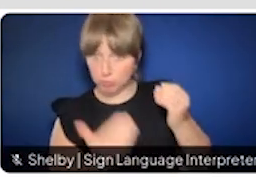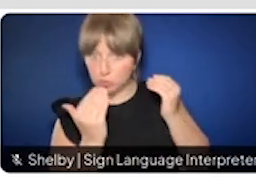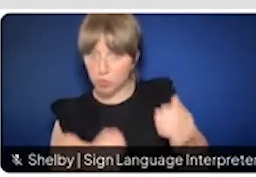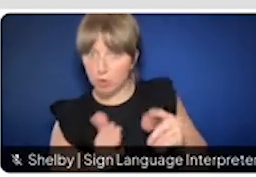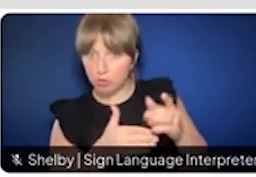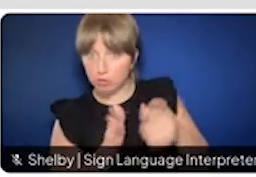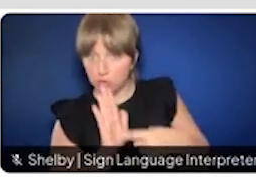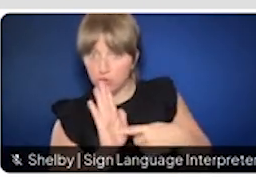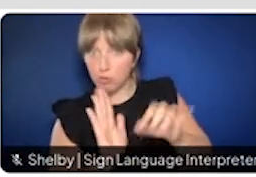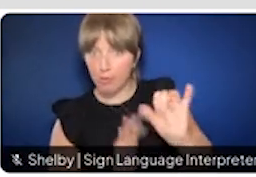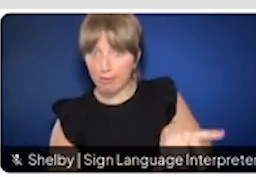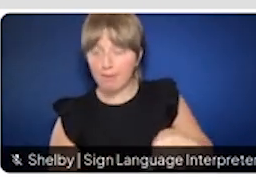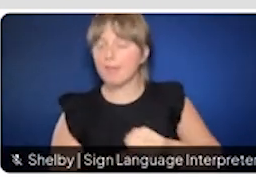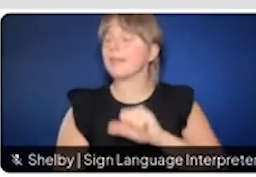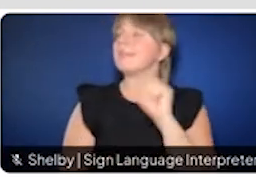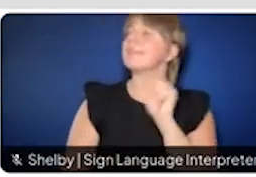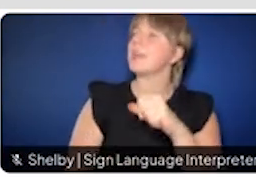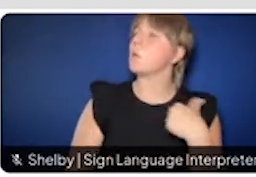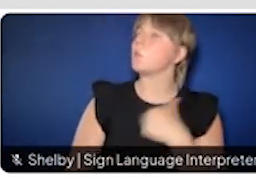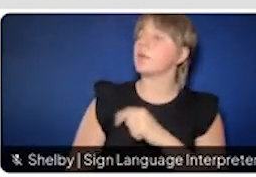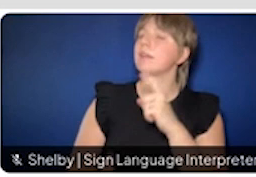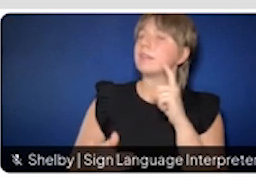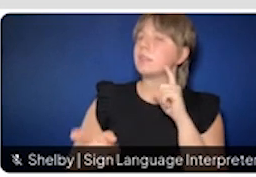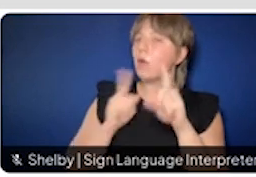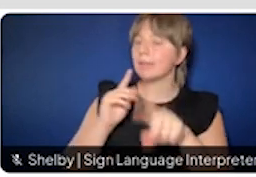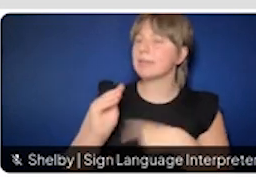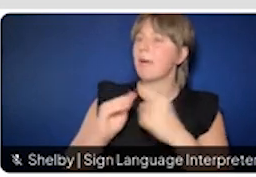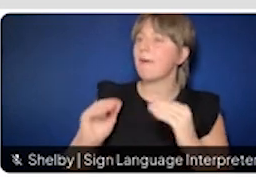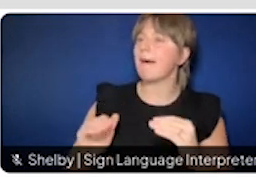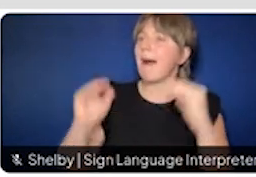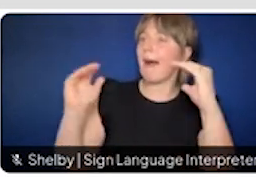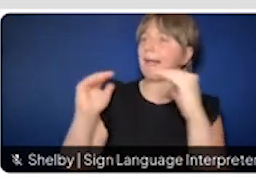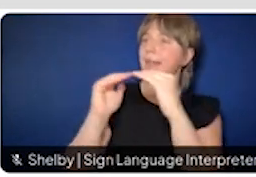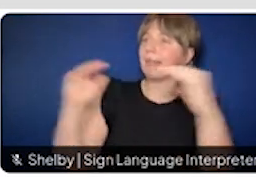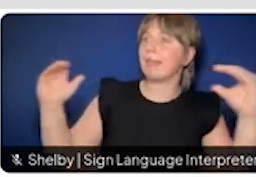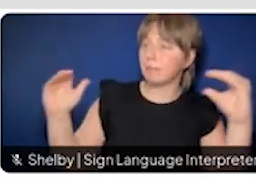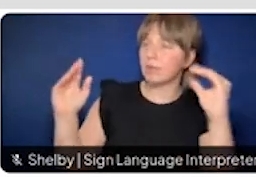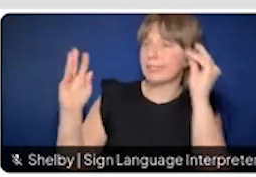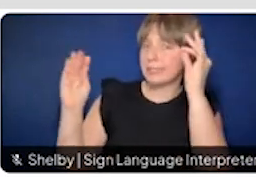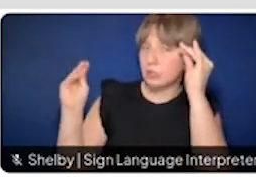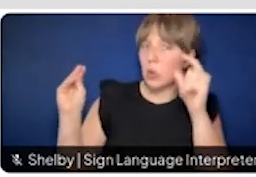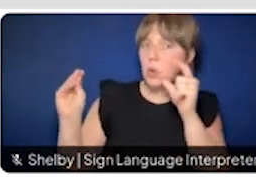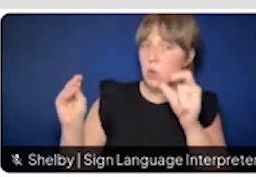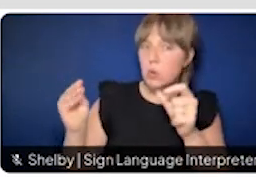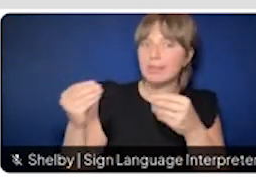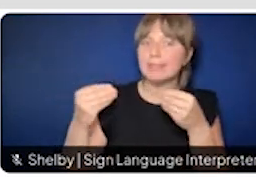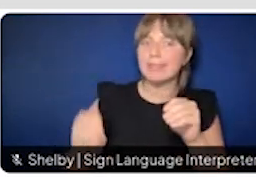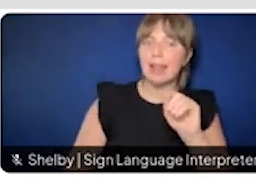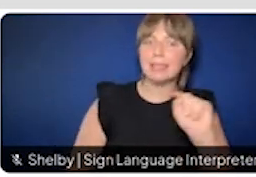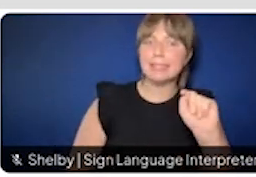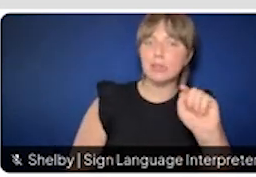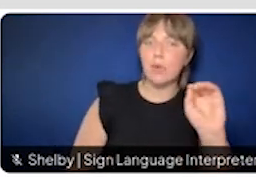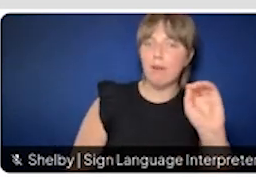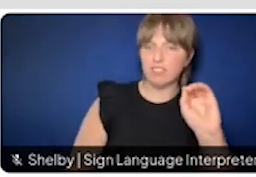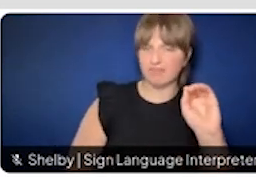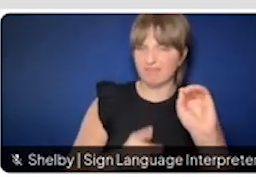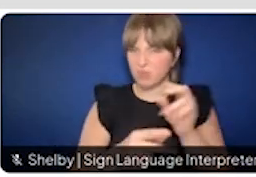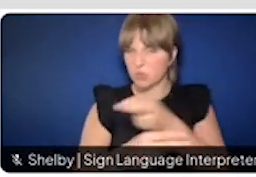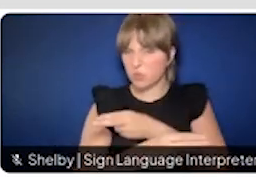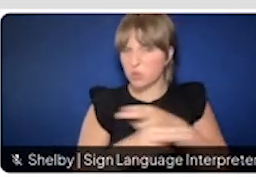little bit earlier about some of the high-level considerations for determining who can sell in your tender offer. Now we're going to show a quick demo of